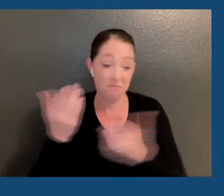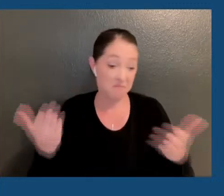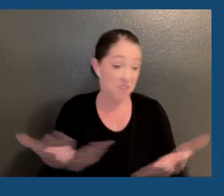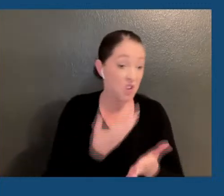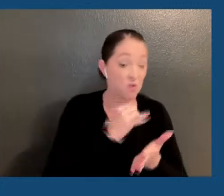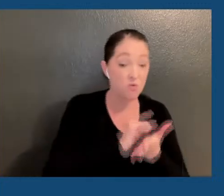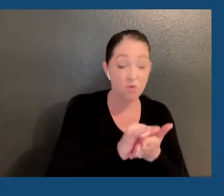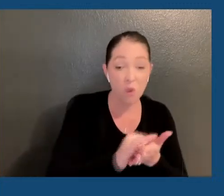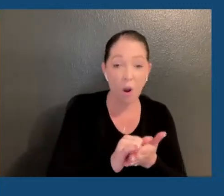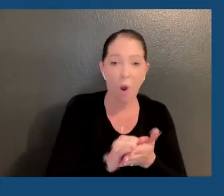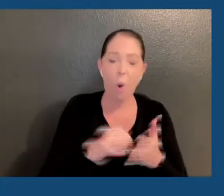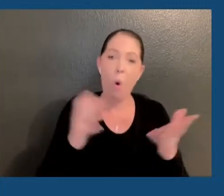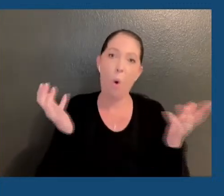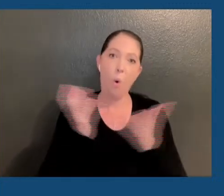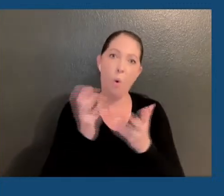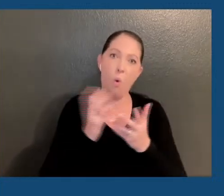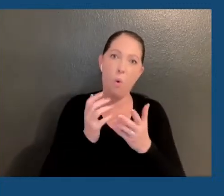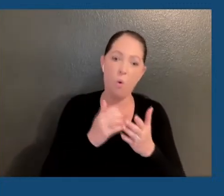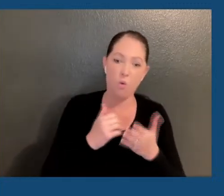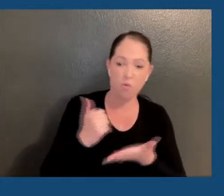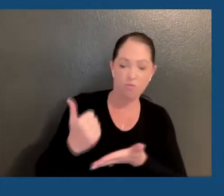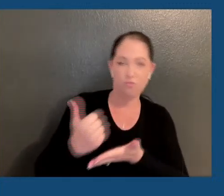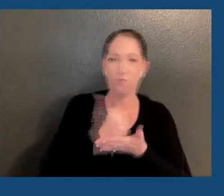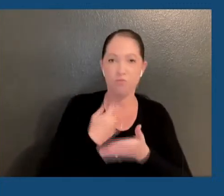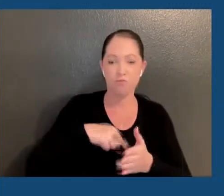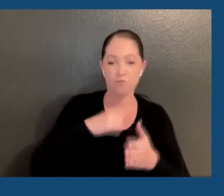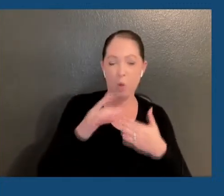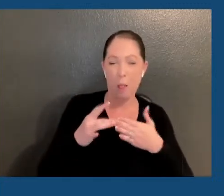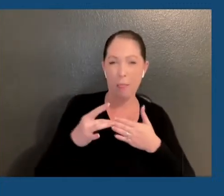positioned our state to lead. The governor's